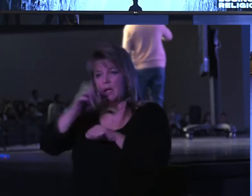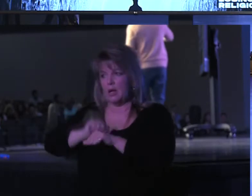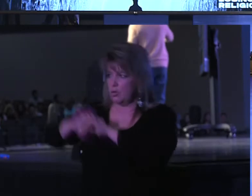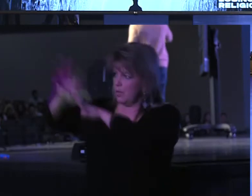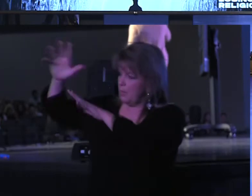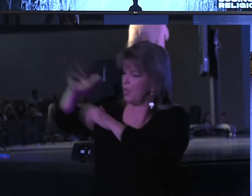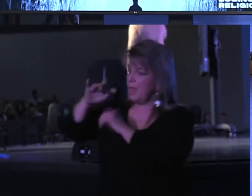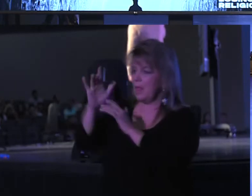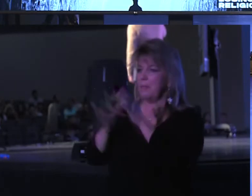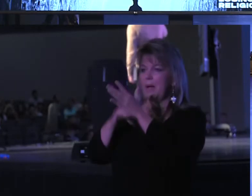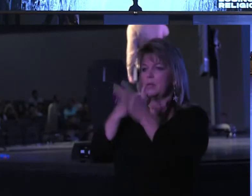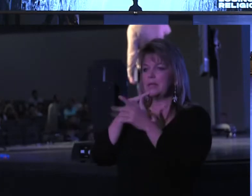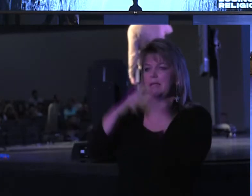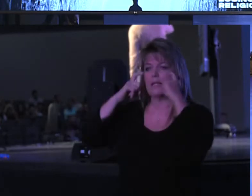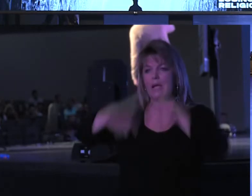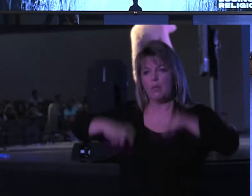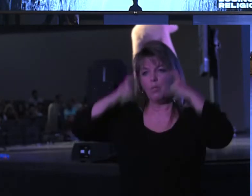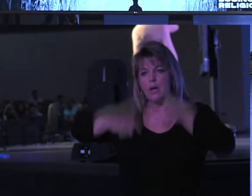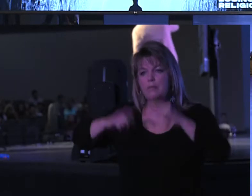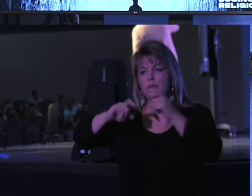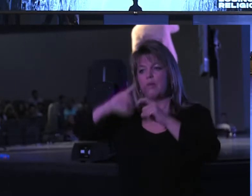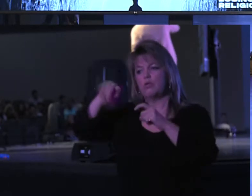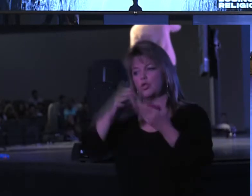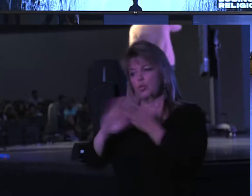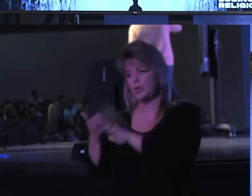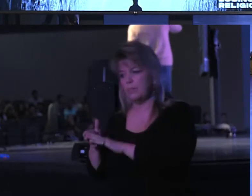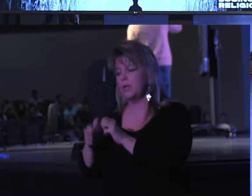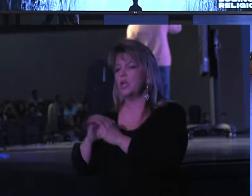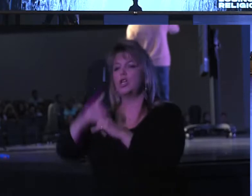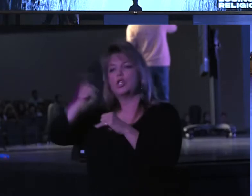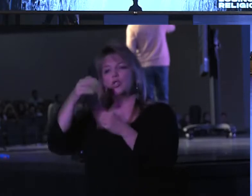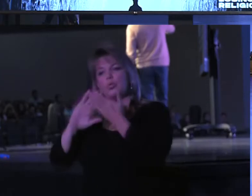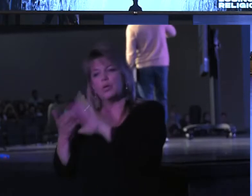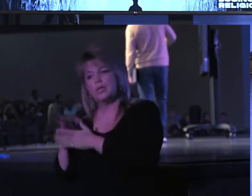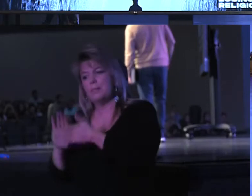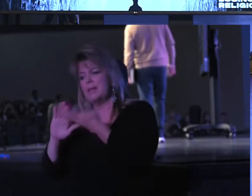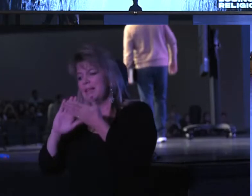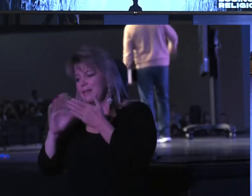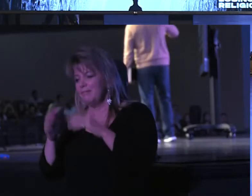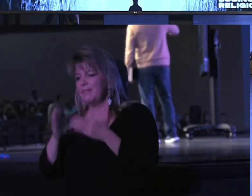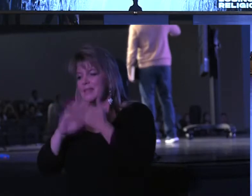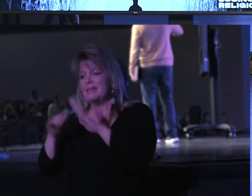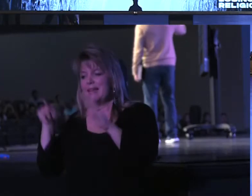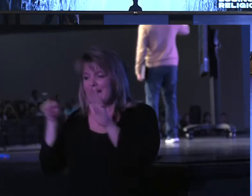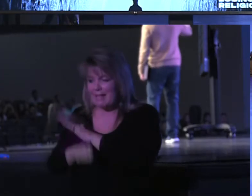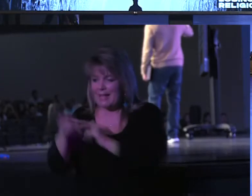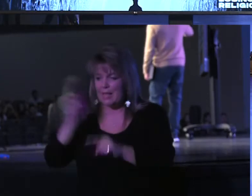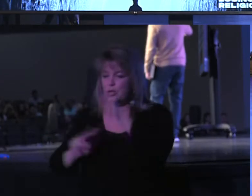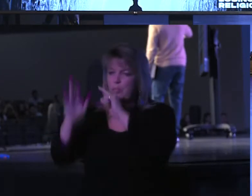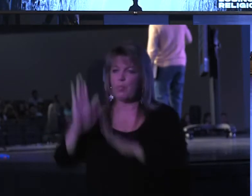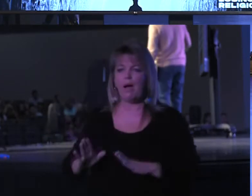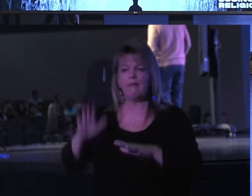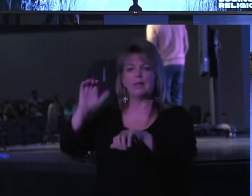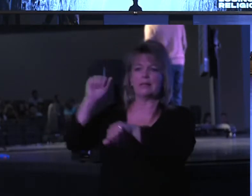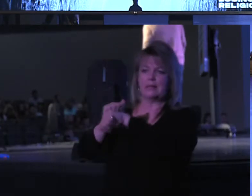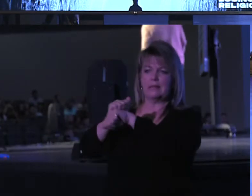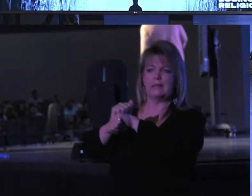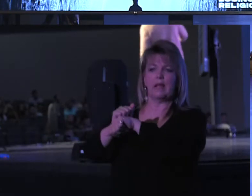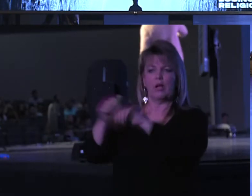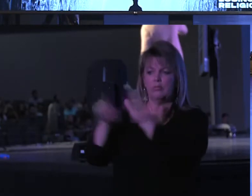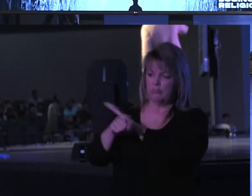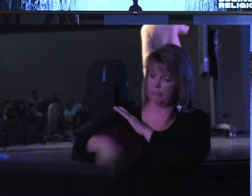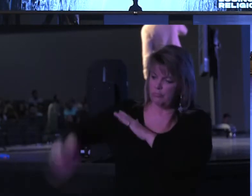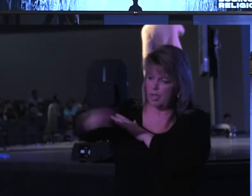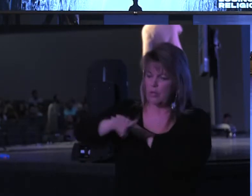and the Bible says he weeps over Jerusalem. Oh, Jerusalem, Jerusalem, that city that kills the prophets and stones those who were sent to it.